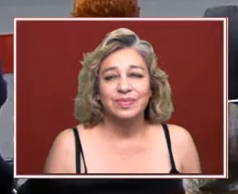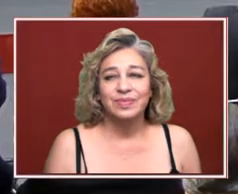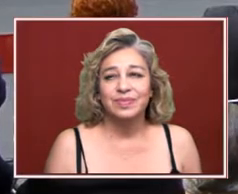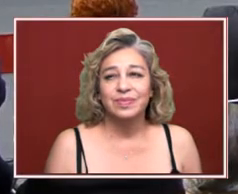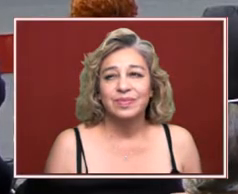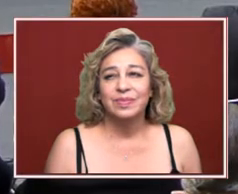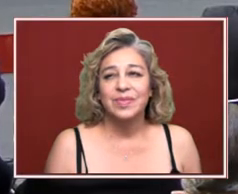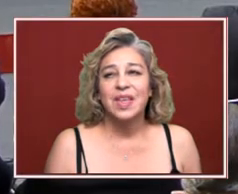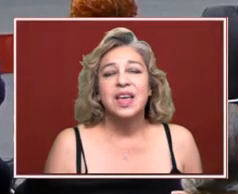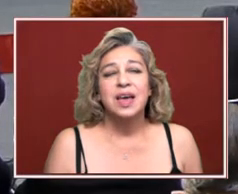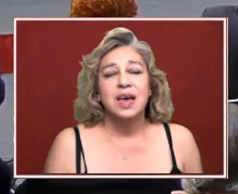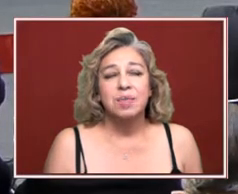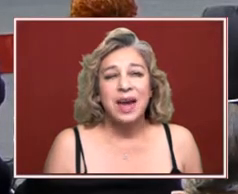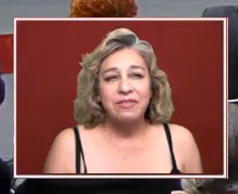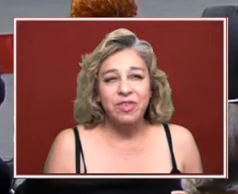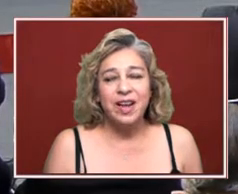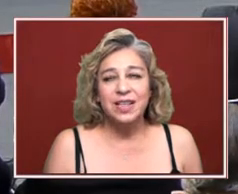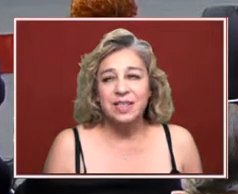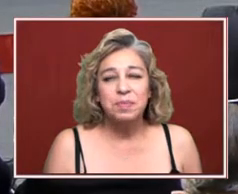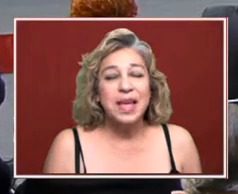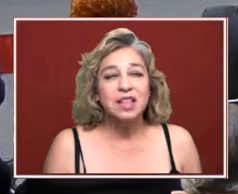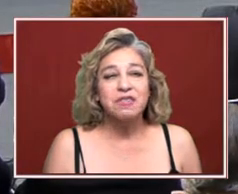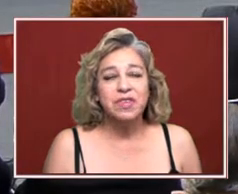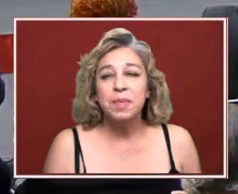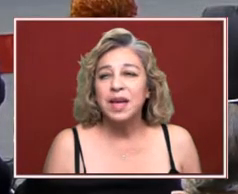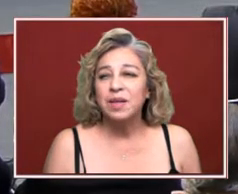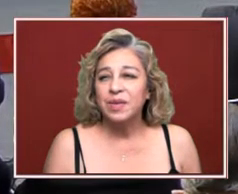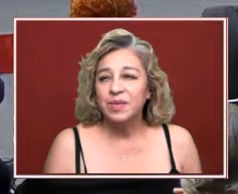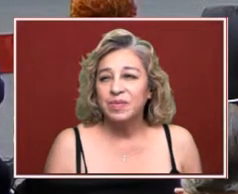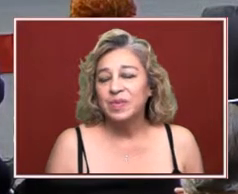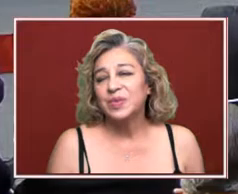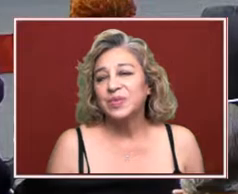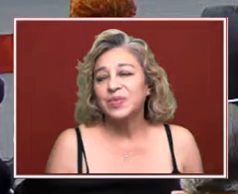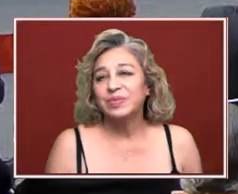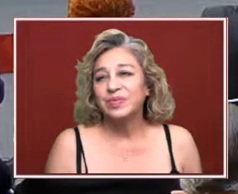Amigas, amigos. My friends, male and female.